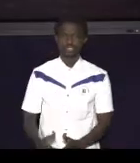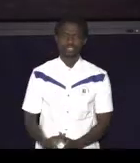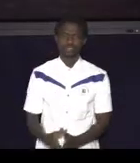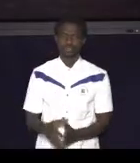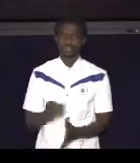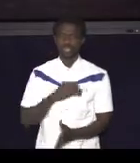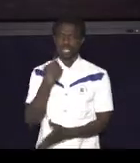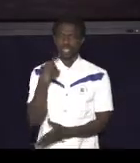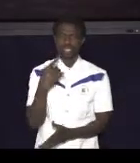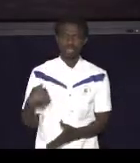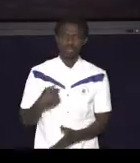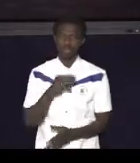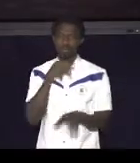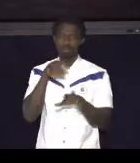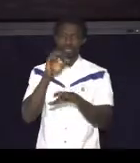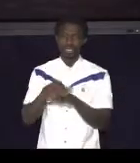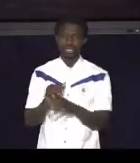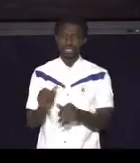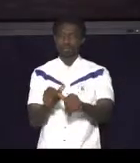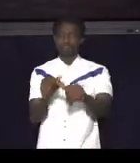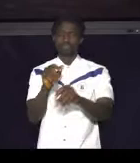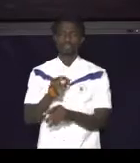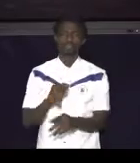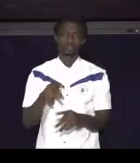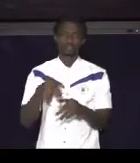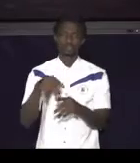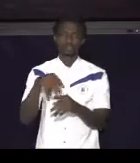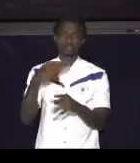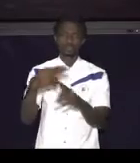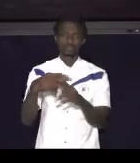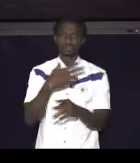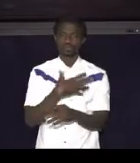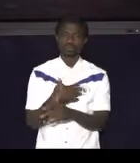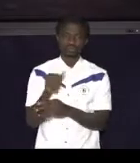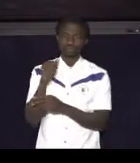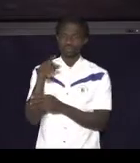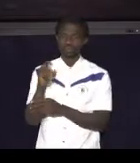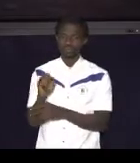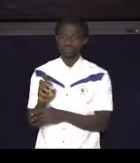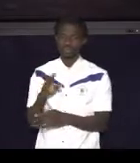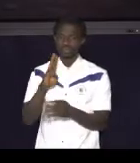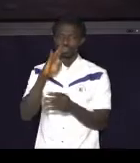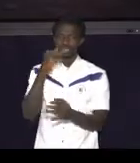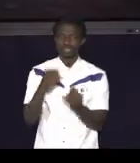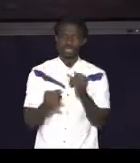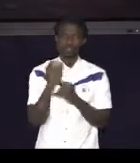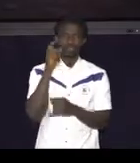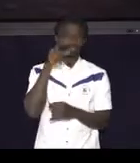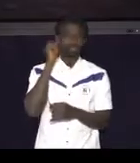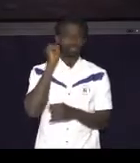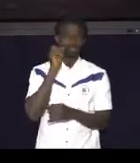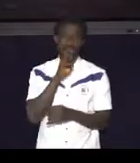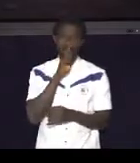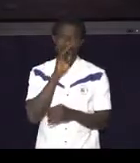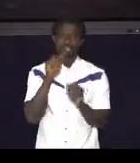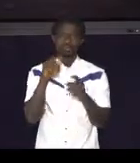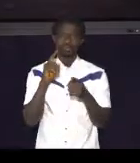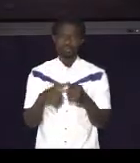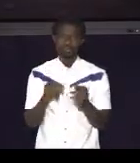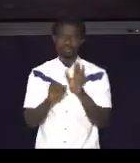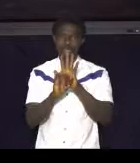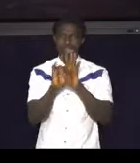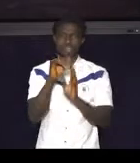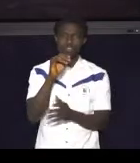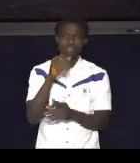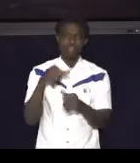I said we're looking at indefinite pronouns and adverbs today. By the end of today's lesson, you should be able to